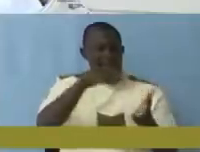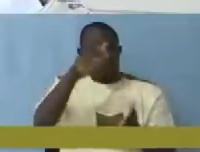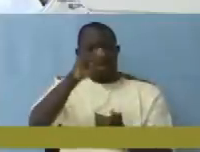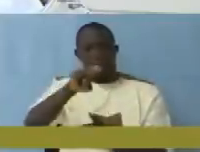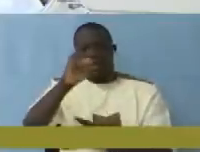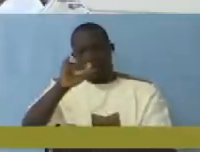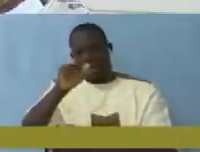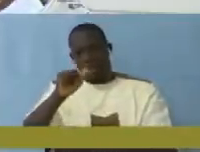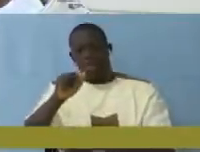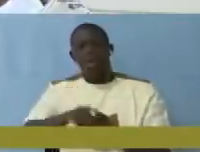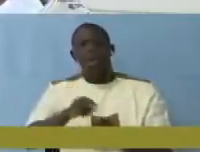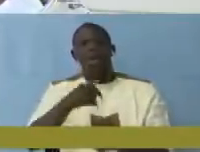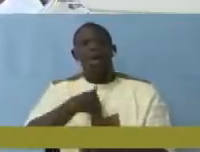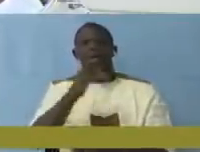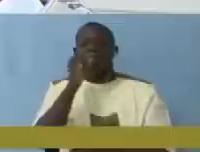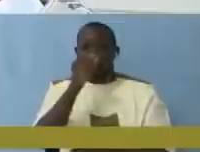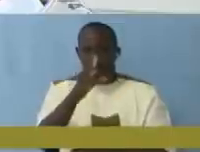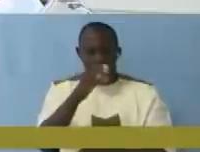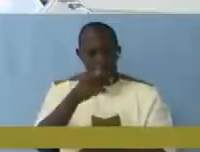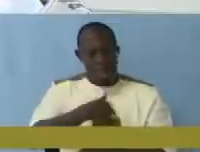I said, I believe they were brought in the NIA.